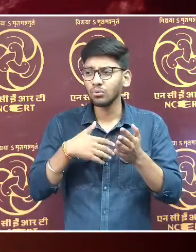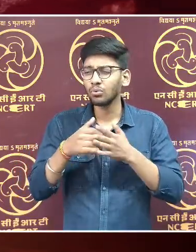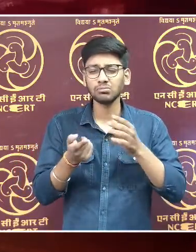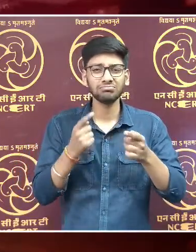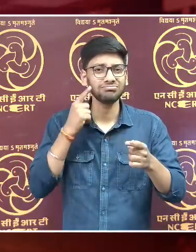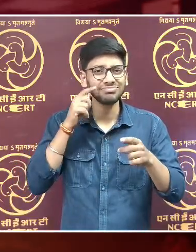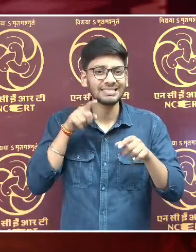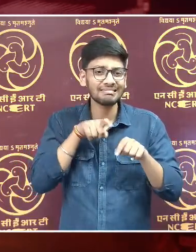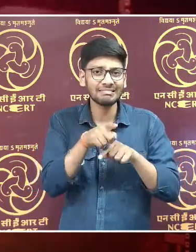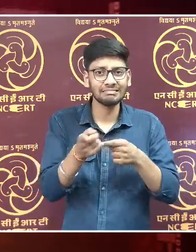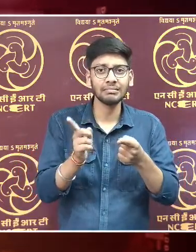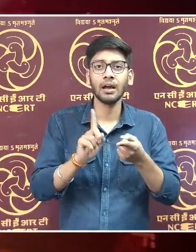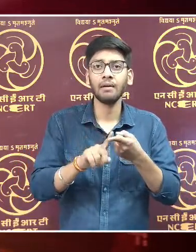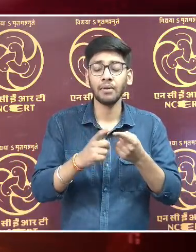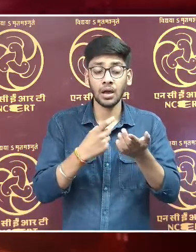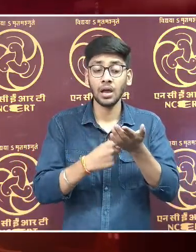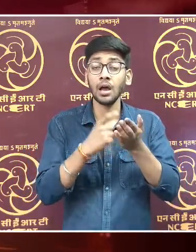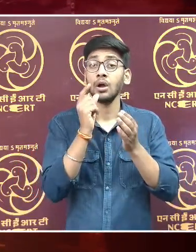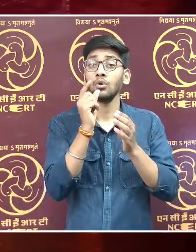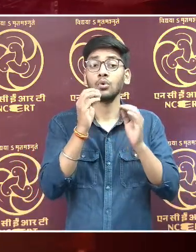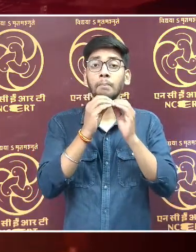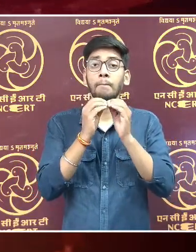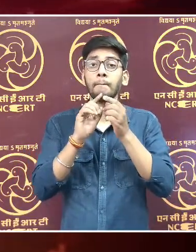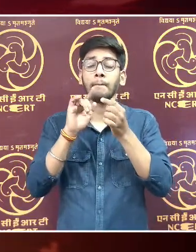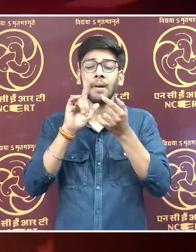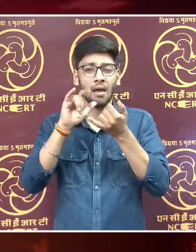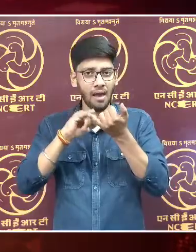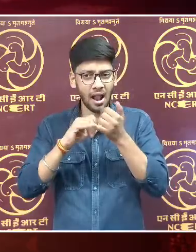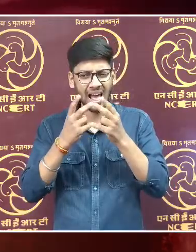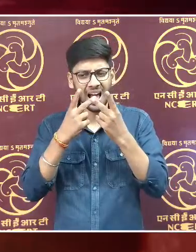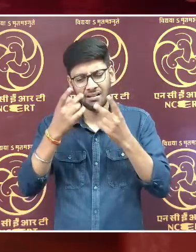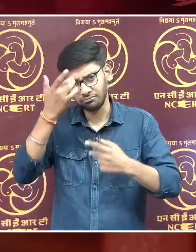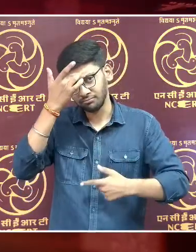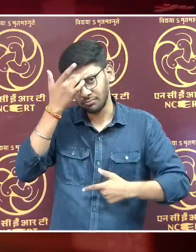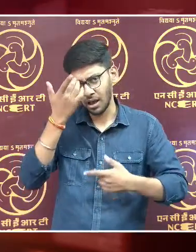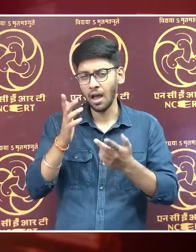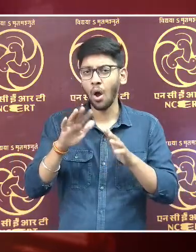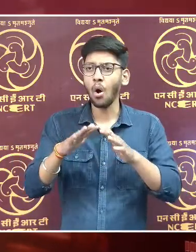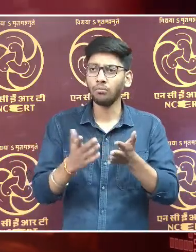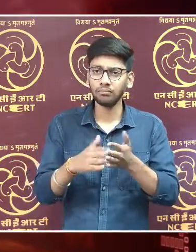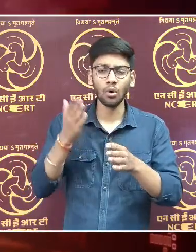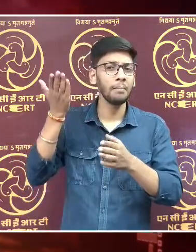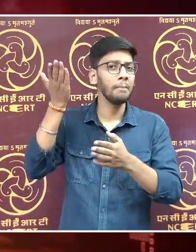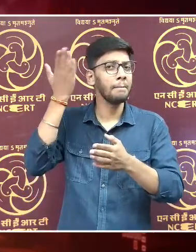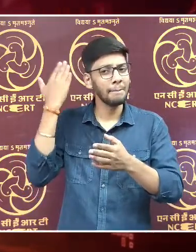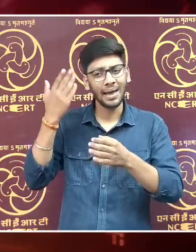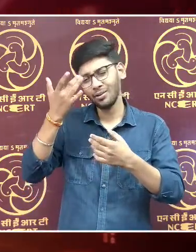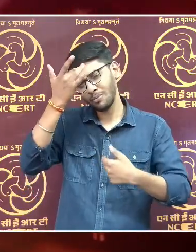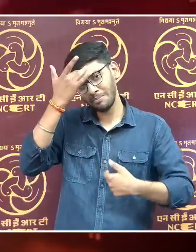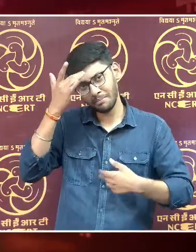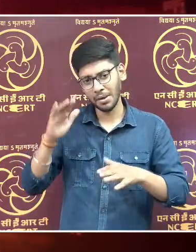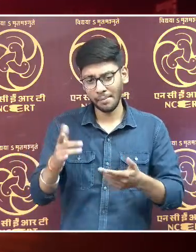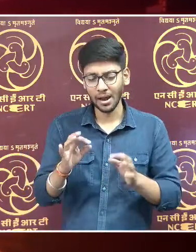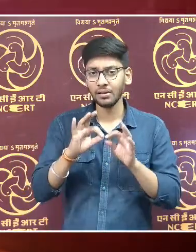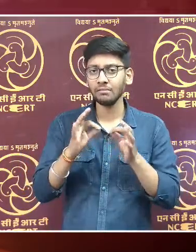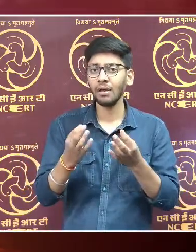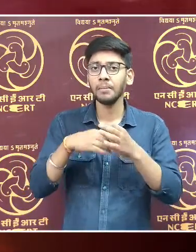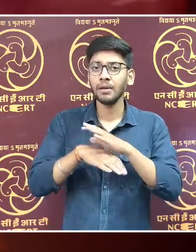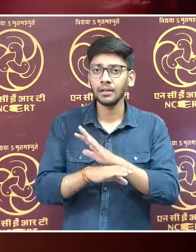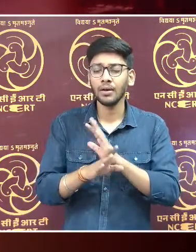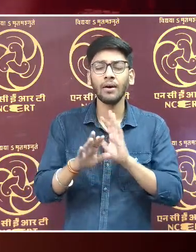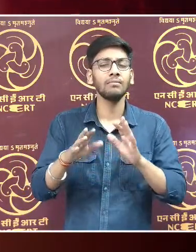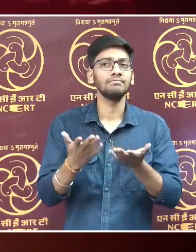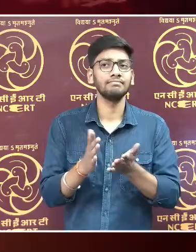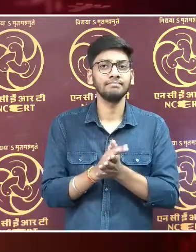like rubella or syphilis, or if there is any genetic causes in the family, or if it's